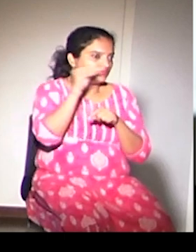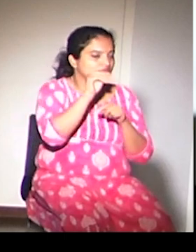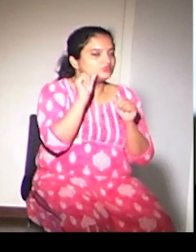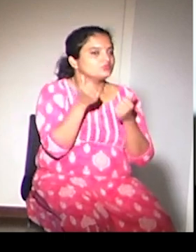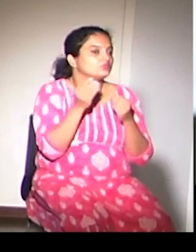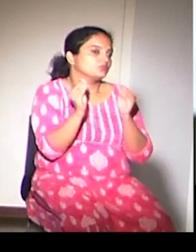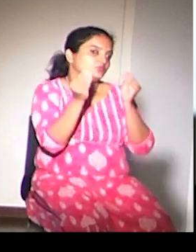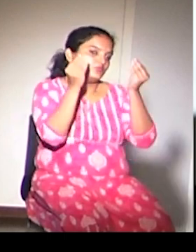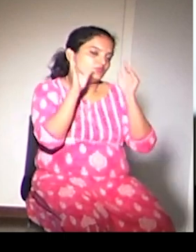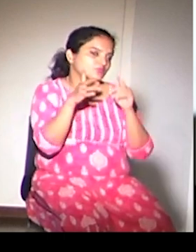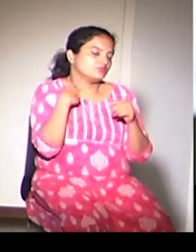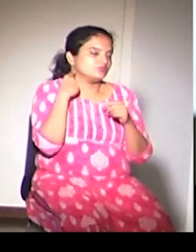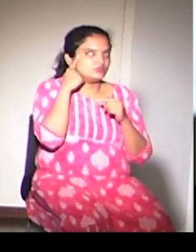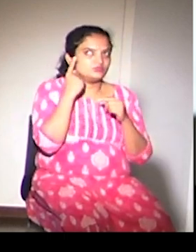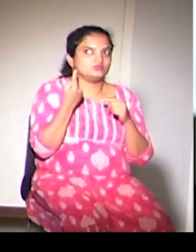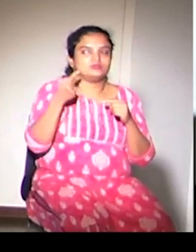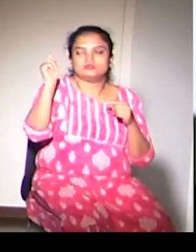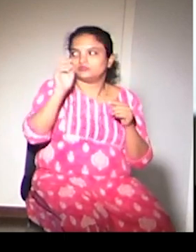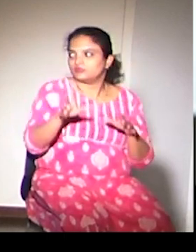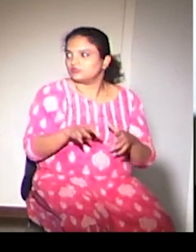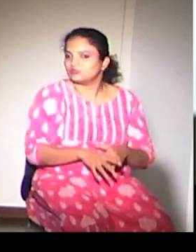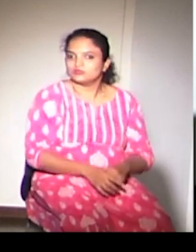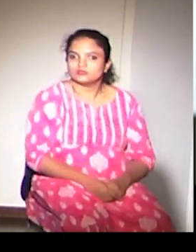very correctly done.